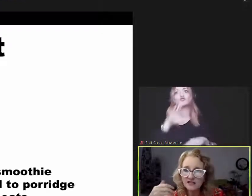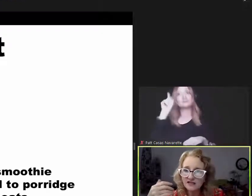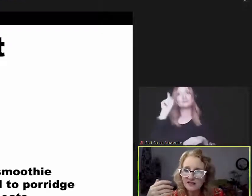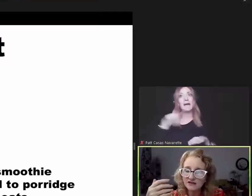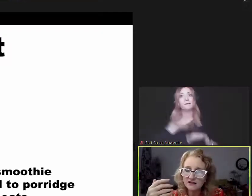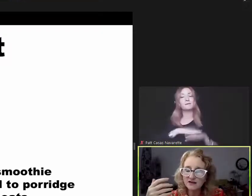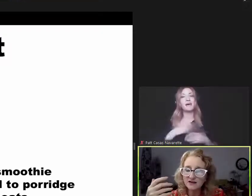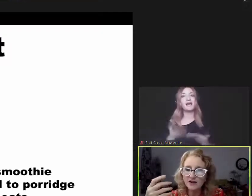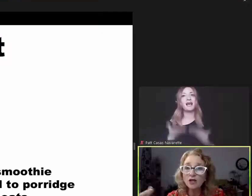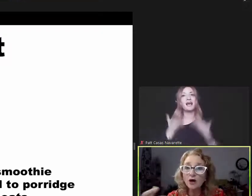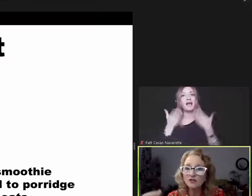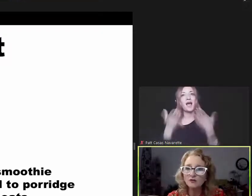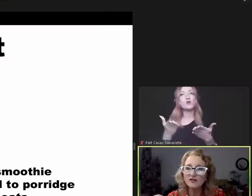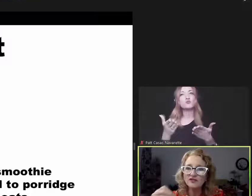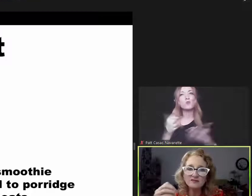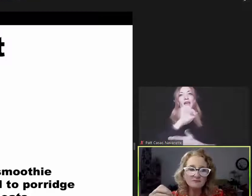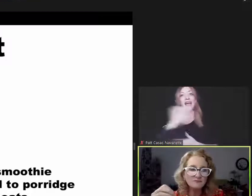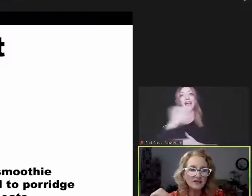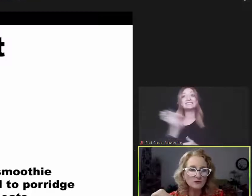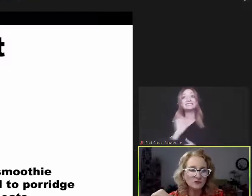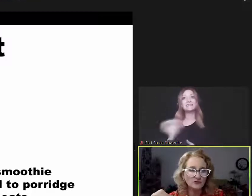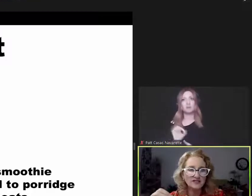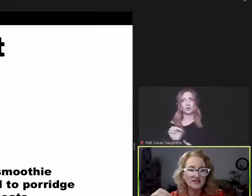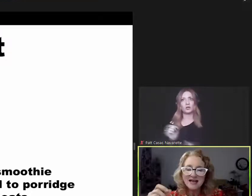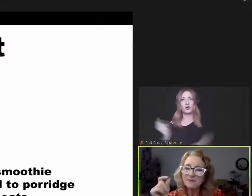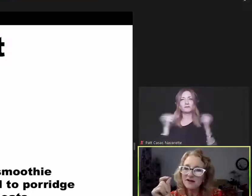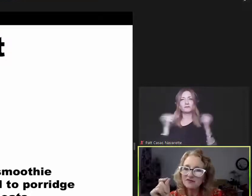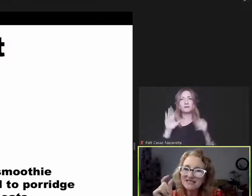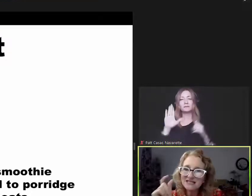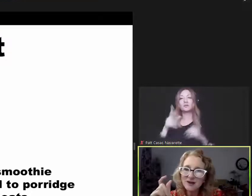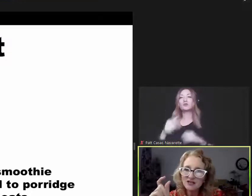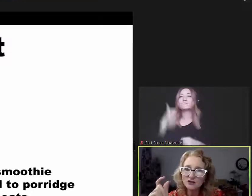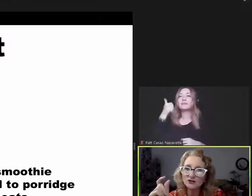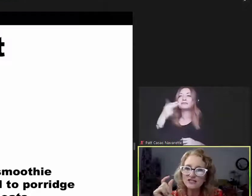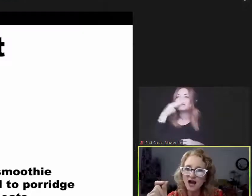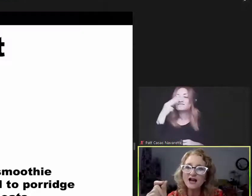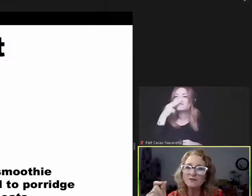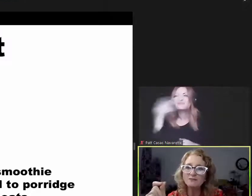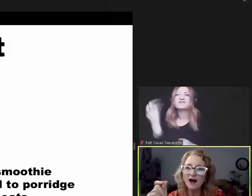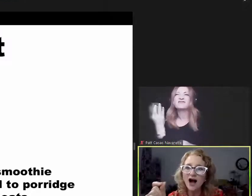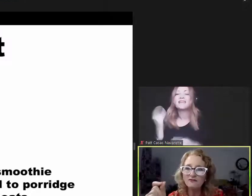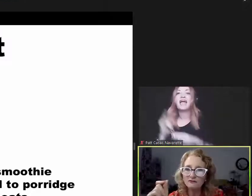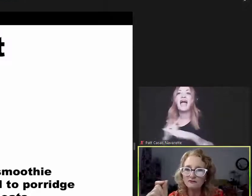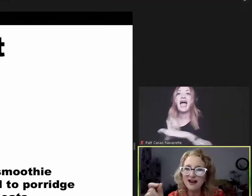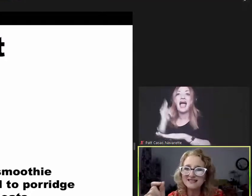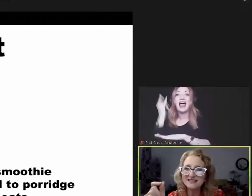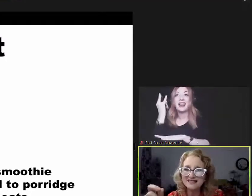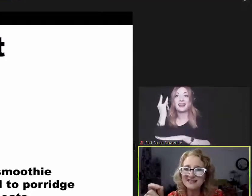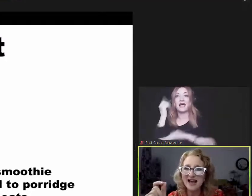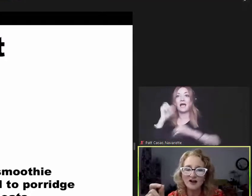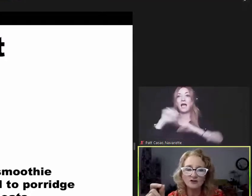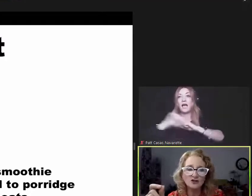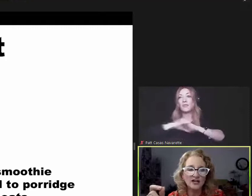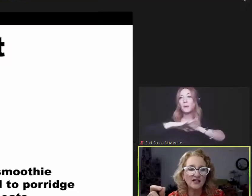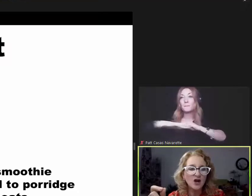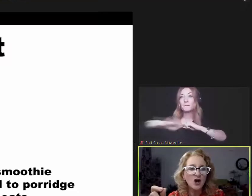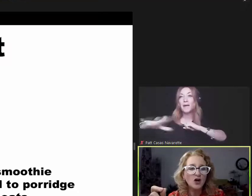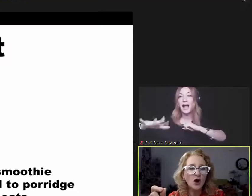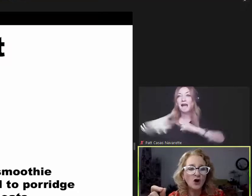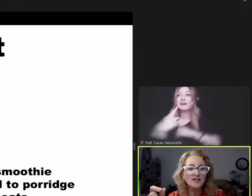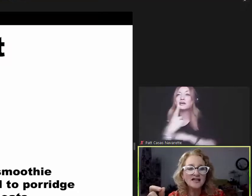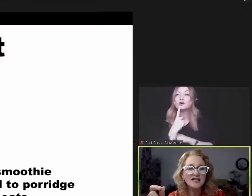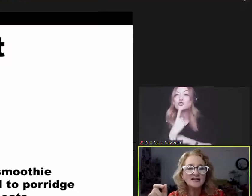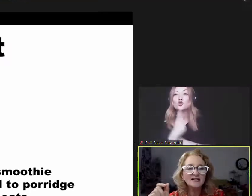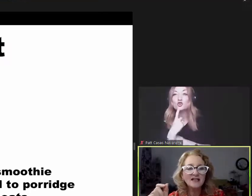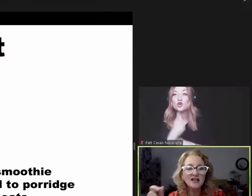is loaded with these minerals, but this special type of red sea algae